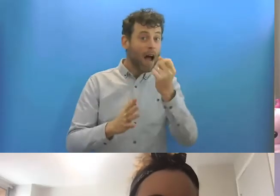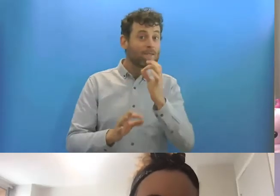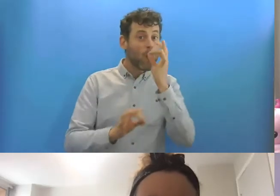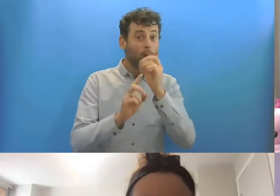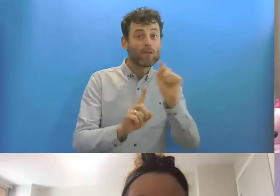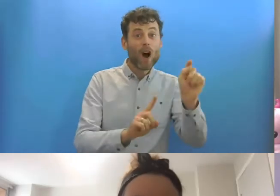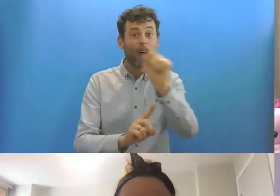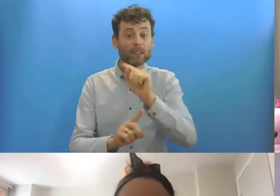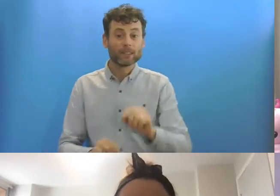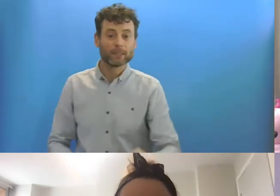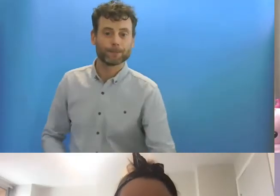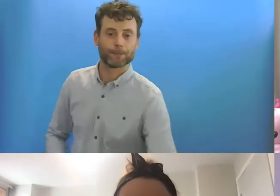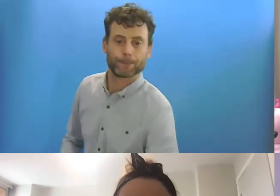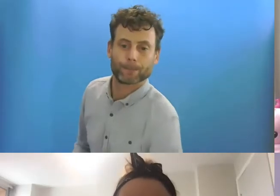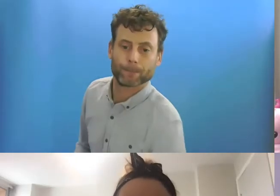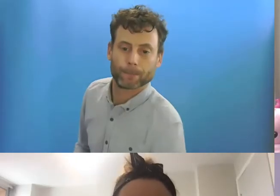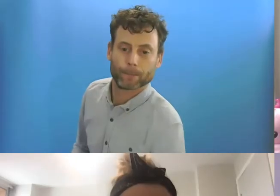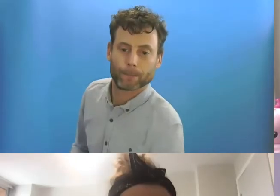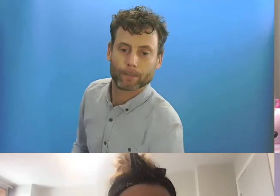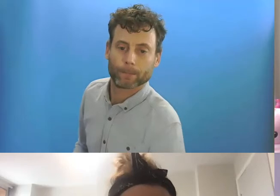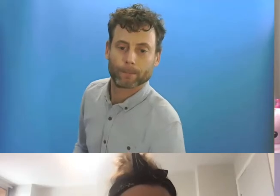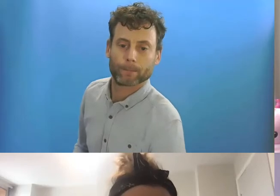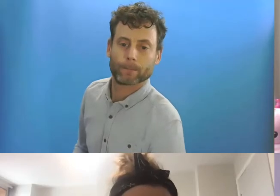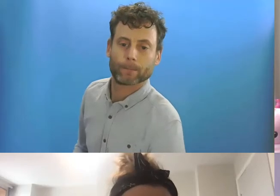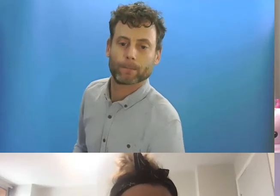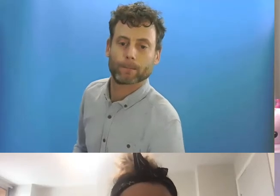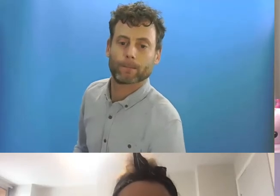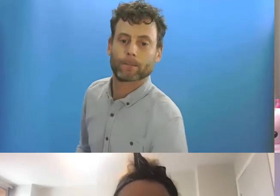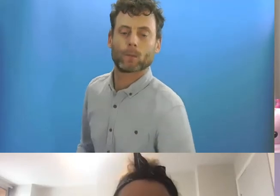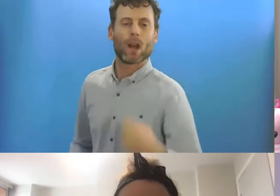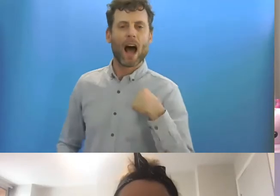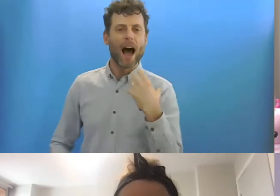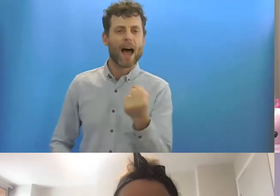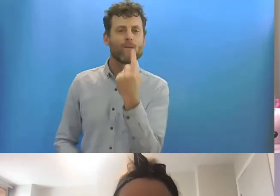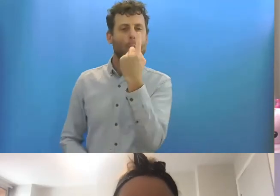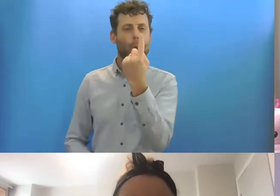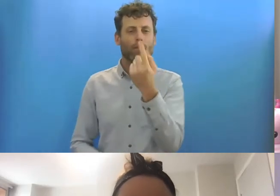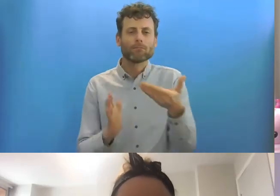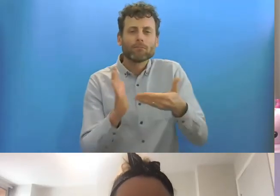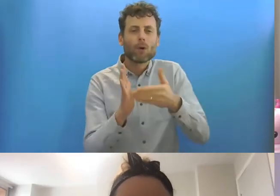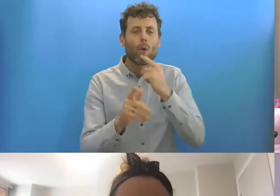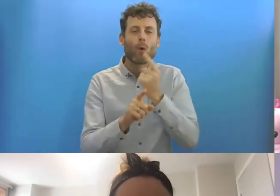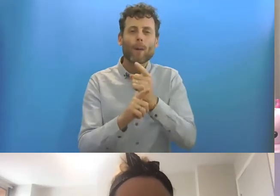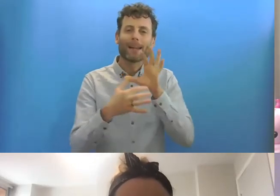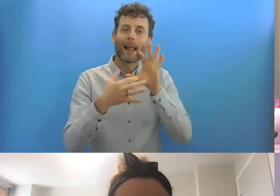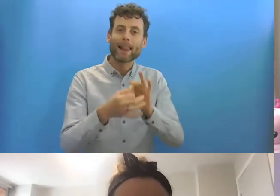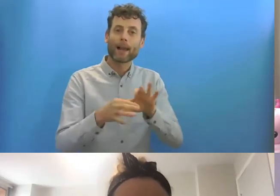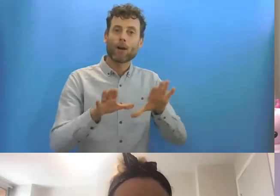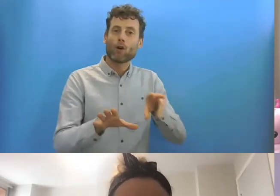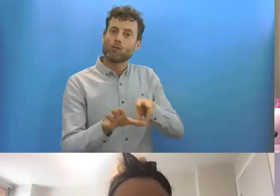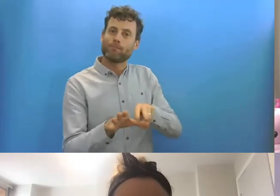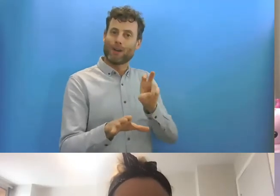The only other comment that I had on the Brexit question earlier was it's going to be really interesting to